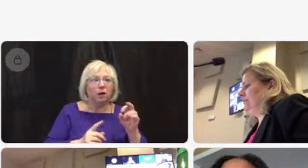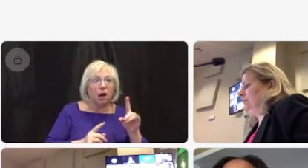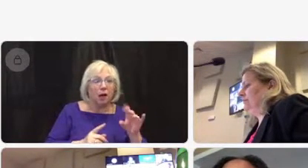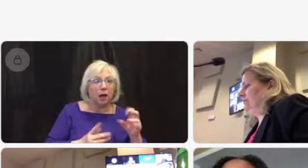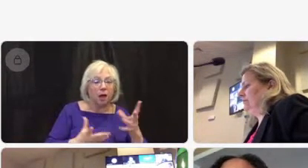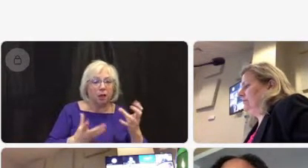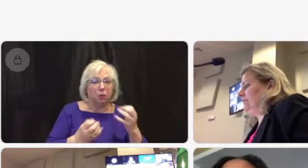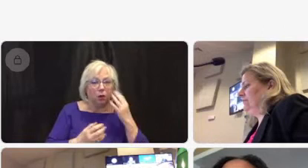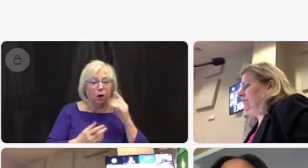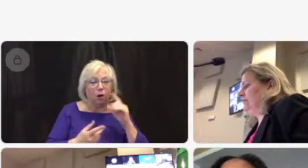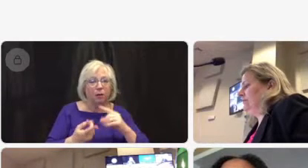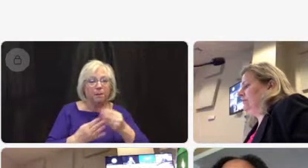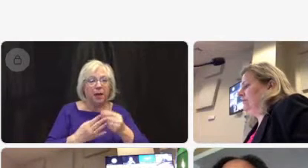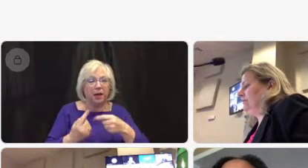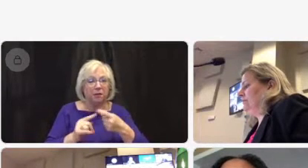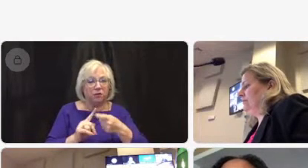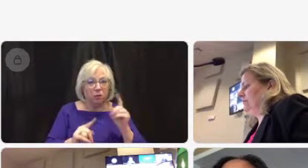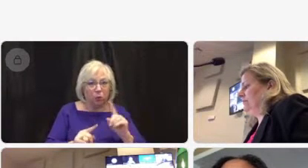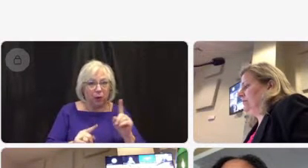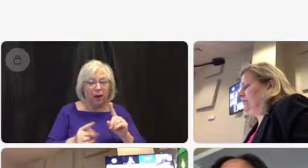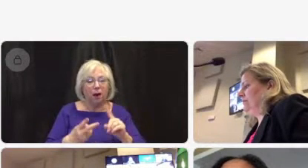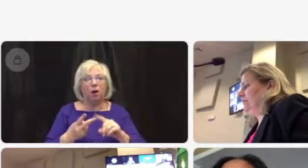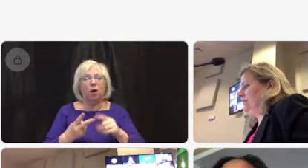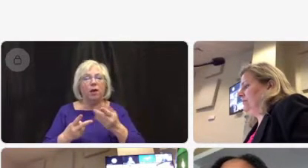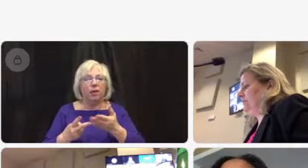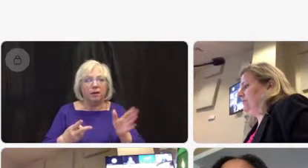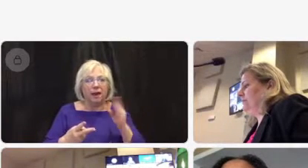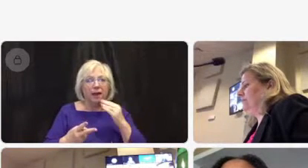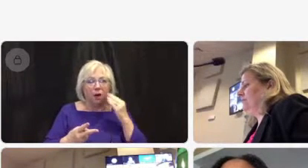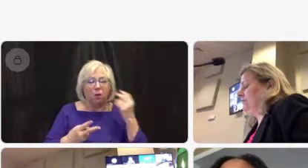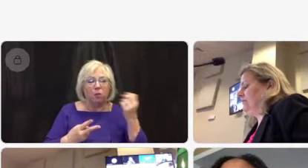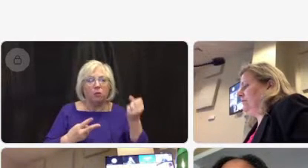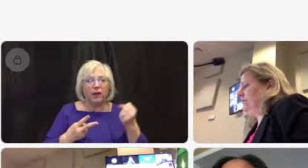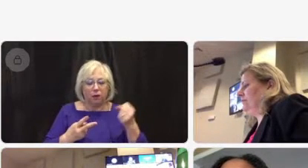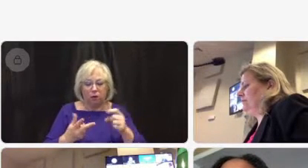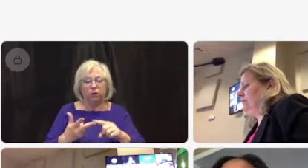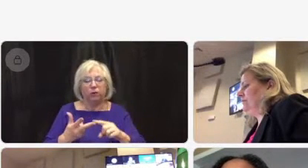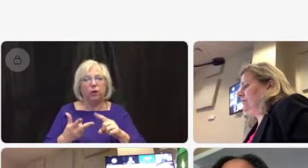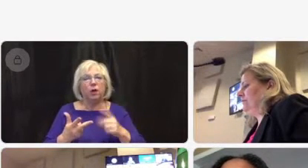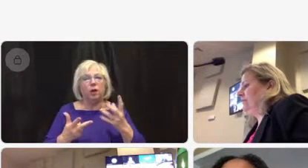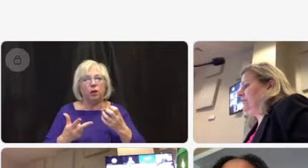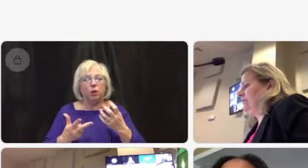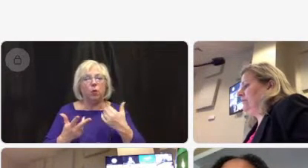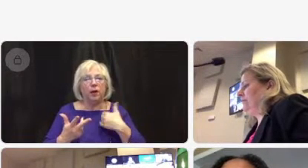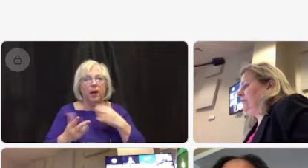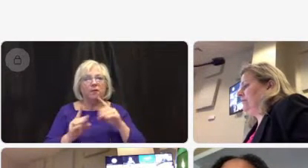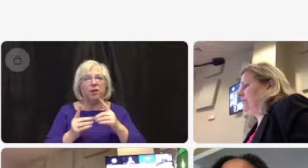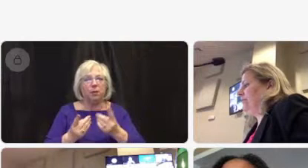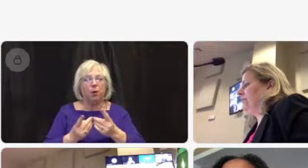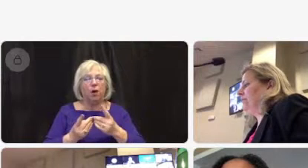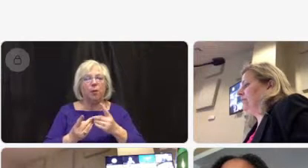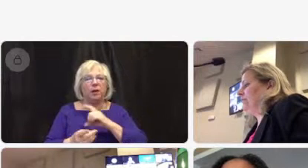you want to know the take-home vehicles, and you want to know, you want to have the